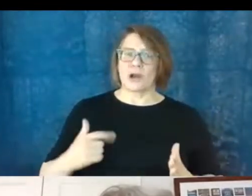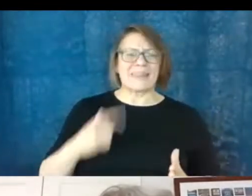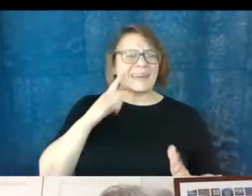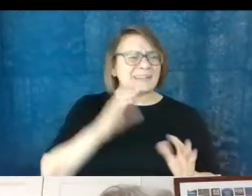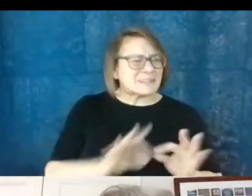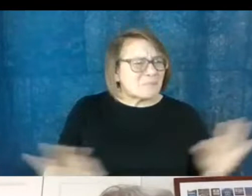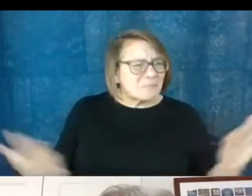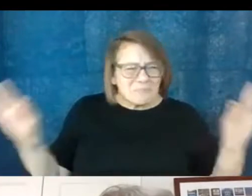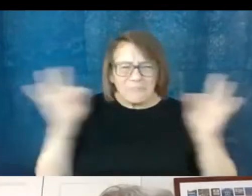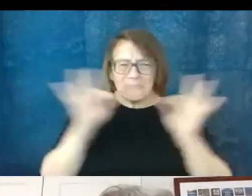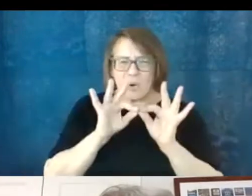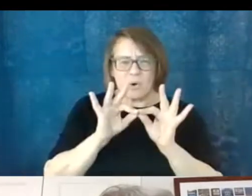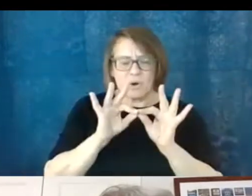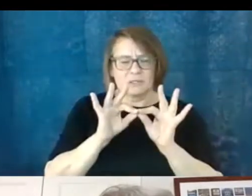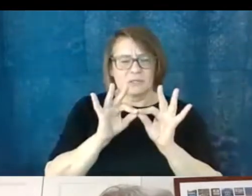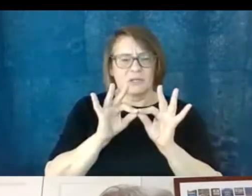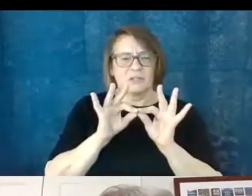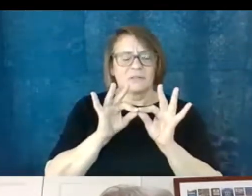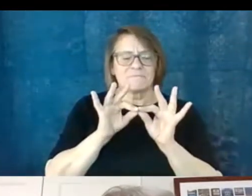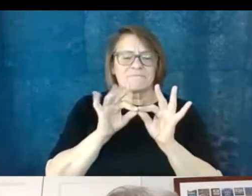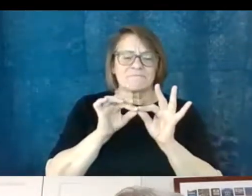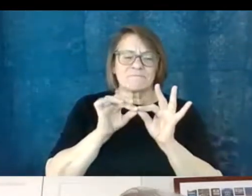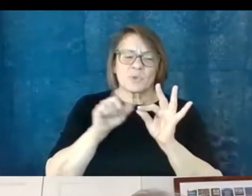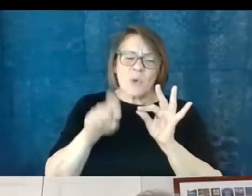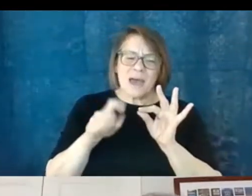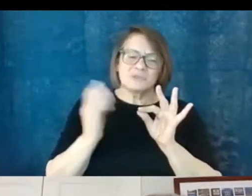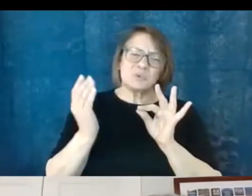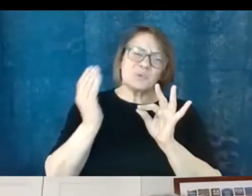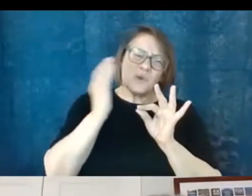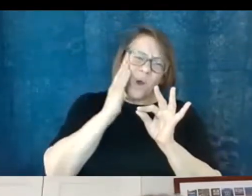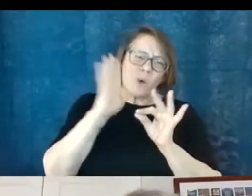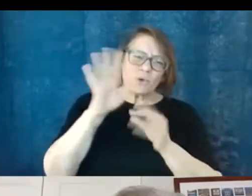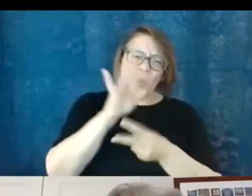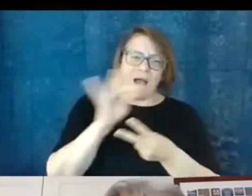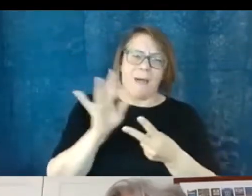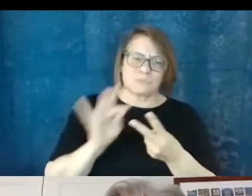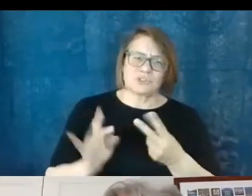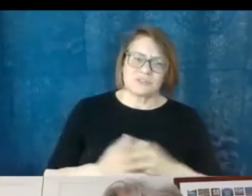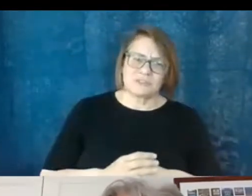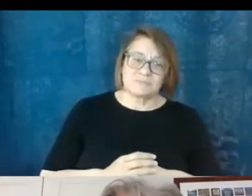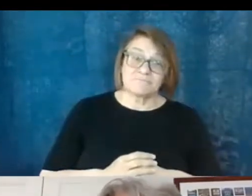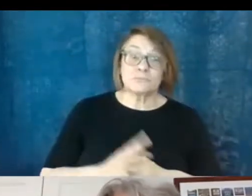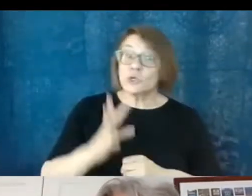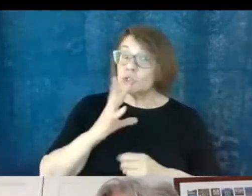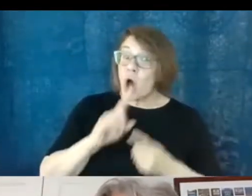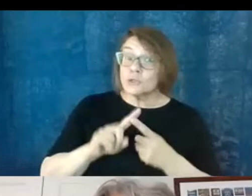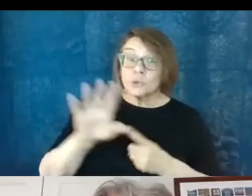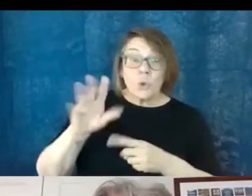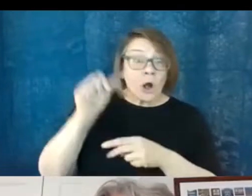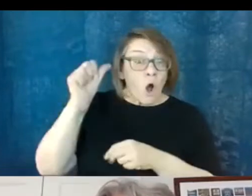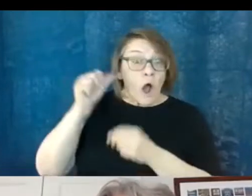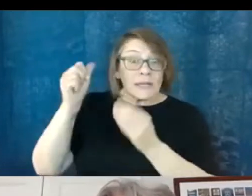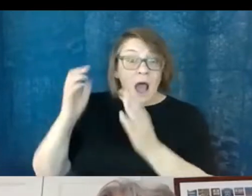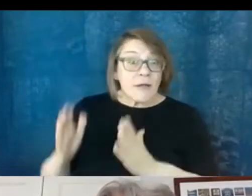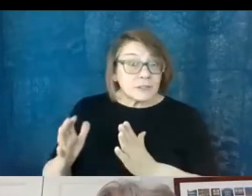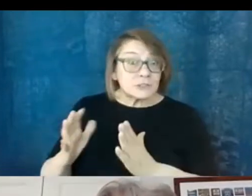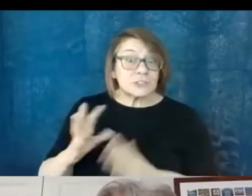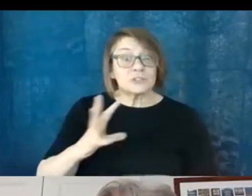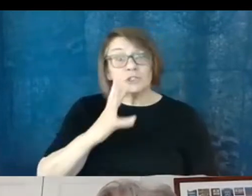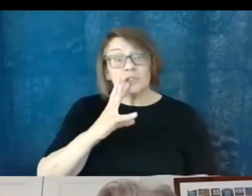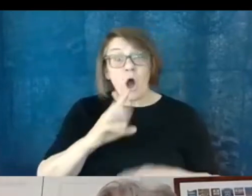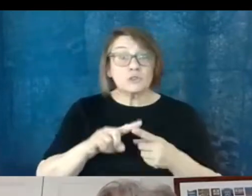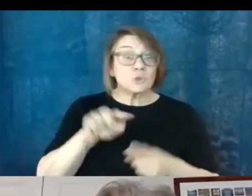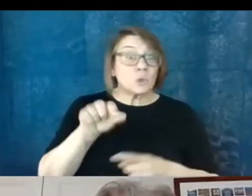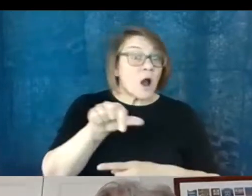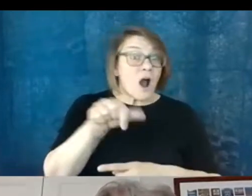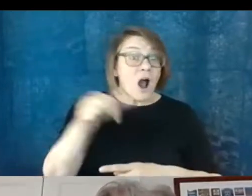important that you kind of know what your options are, talk to your audiologist, talk to